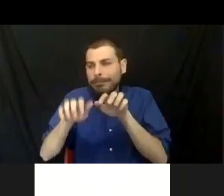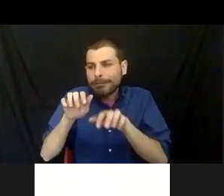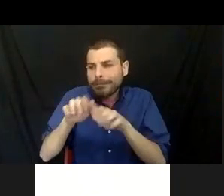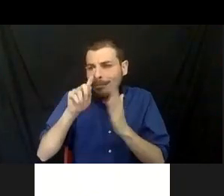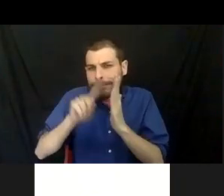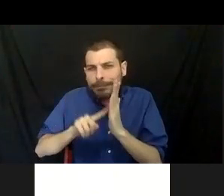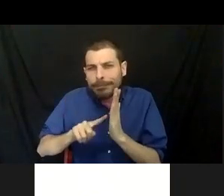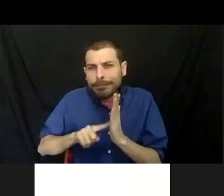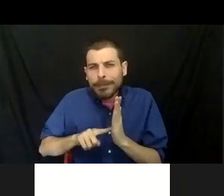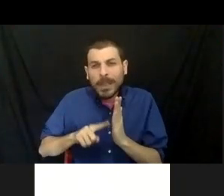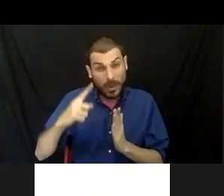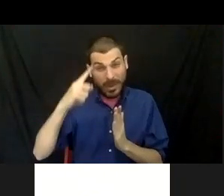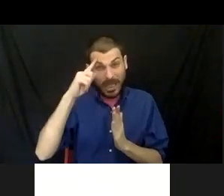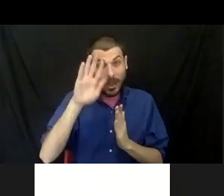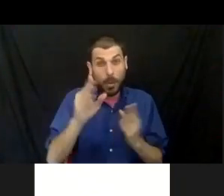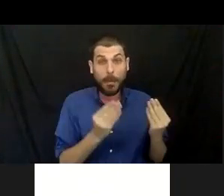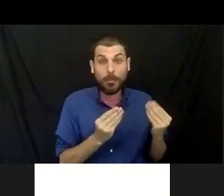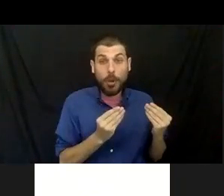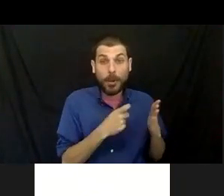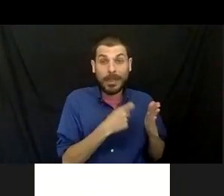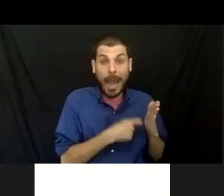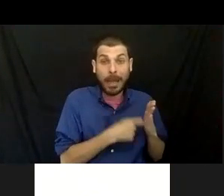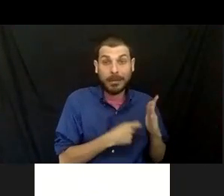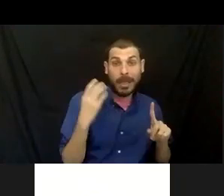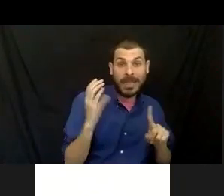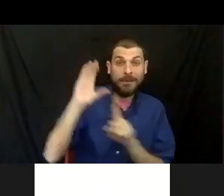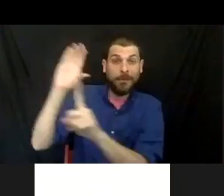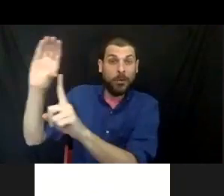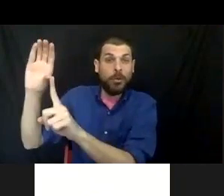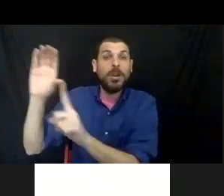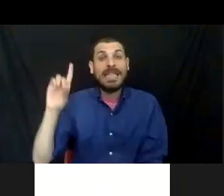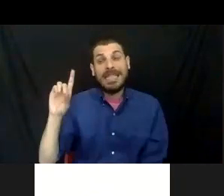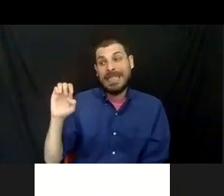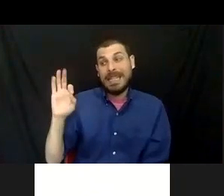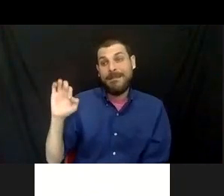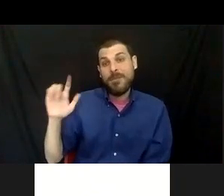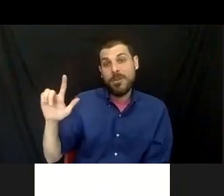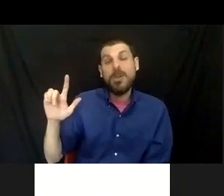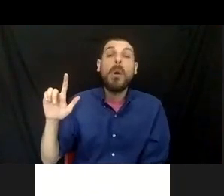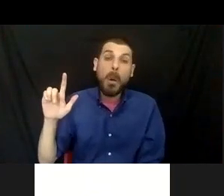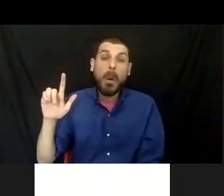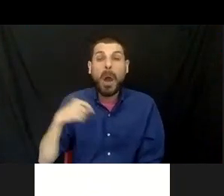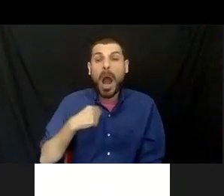that would be helpful to you, I really encourage you to apply for that. I